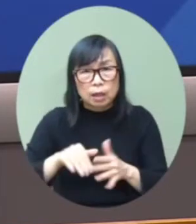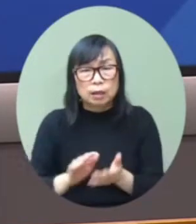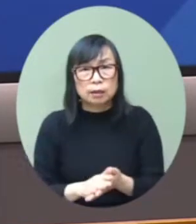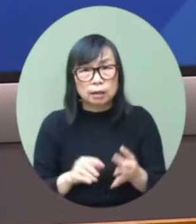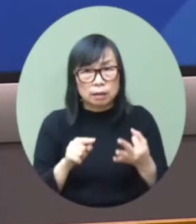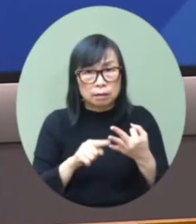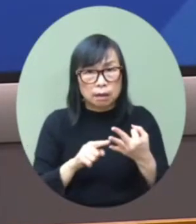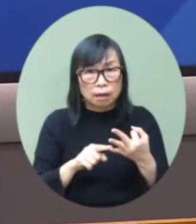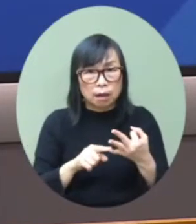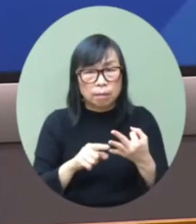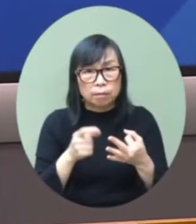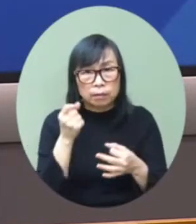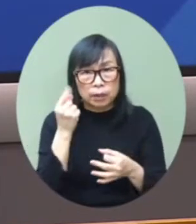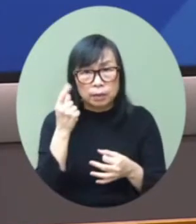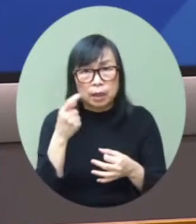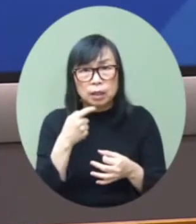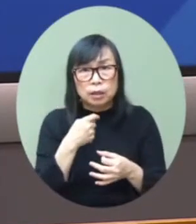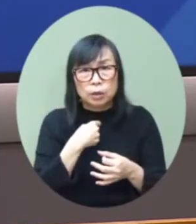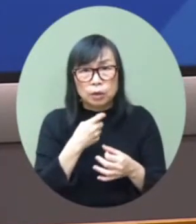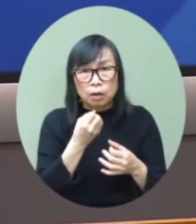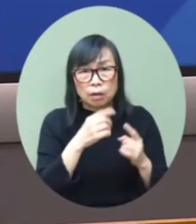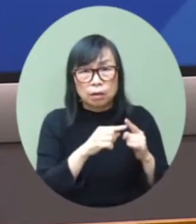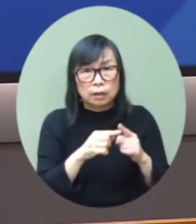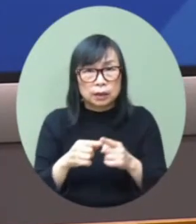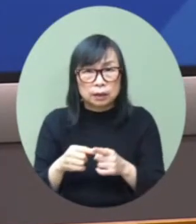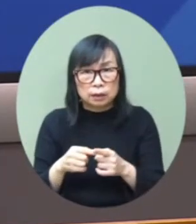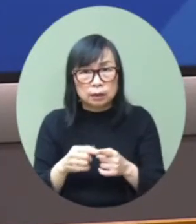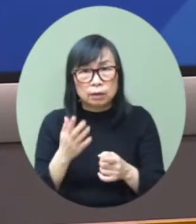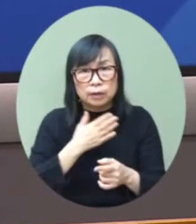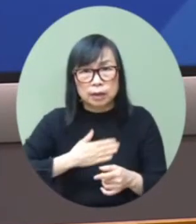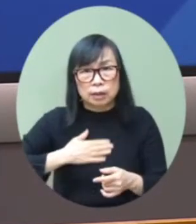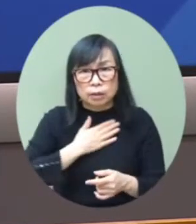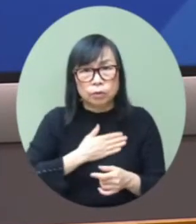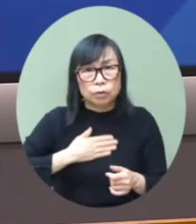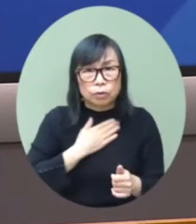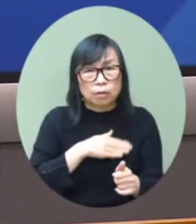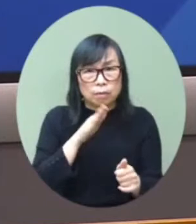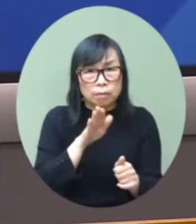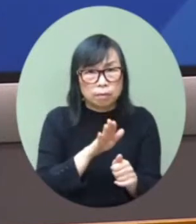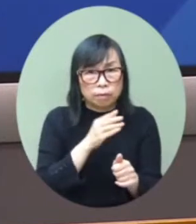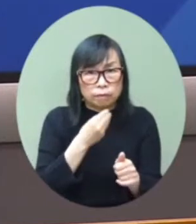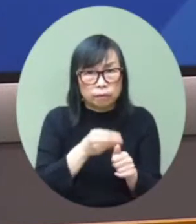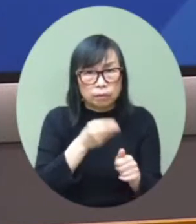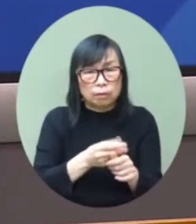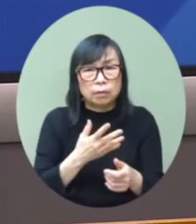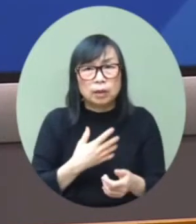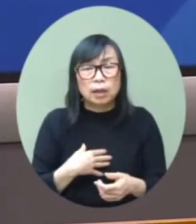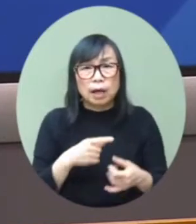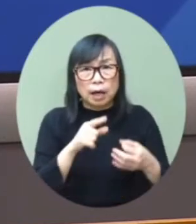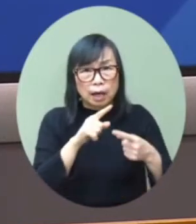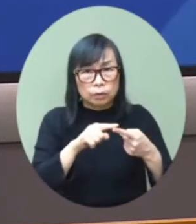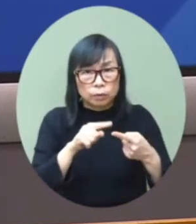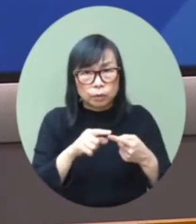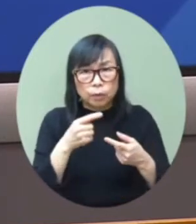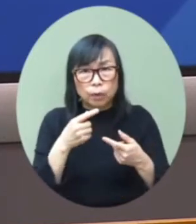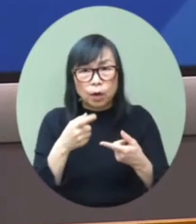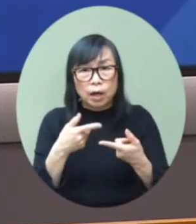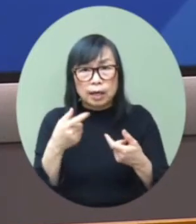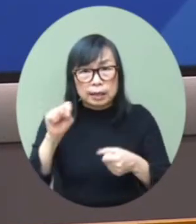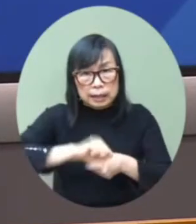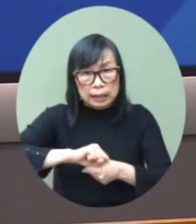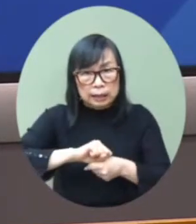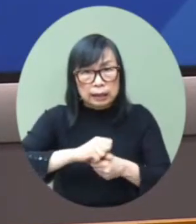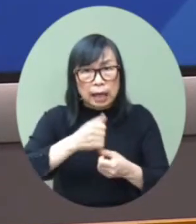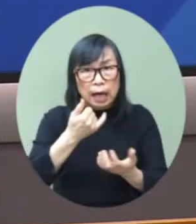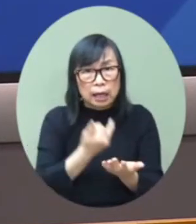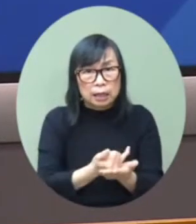And thirdly, and for those in need, we're offering emotional counseling. I would like to report on